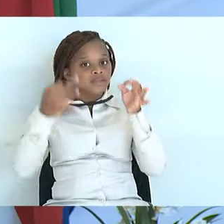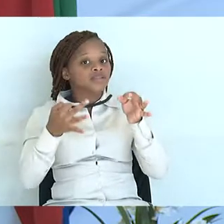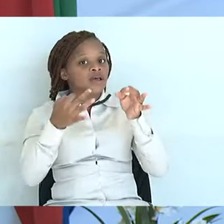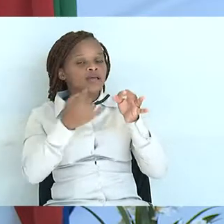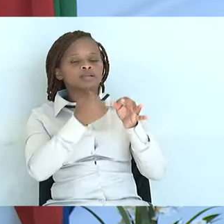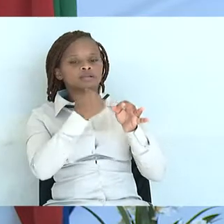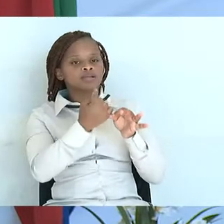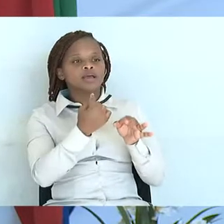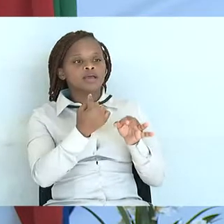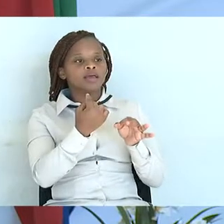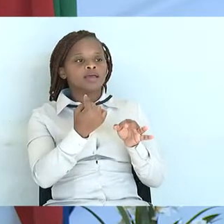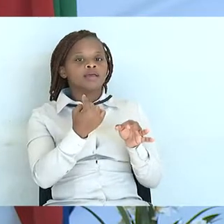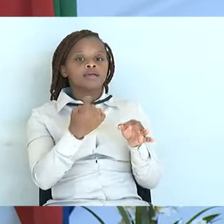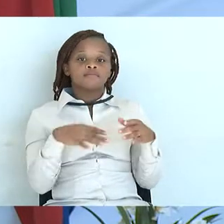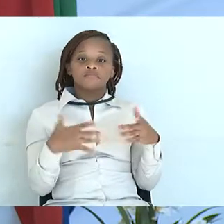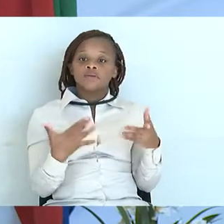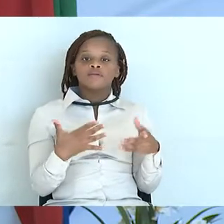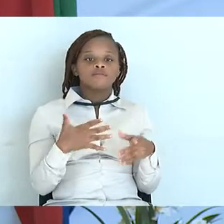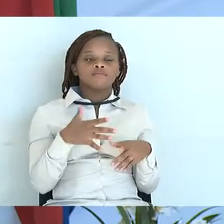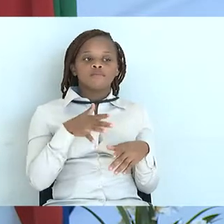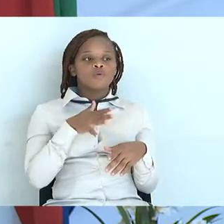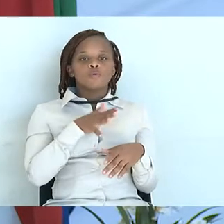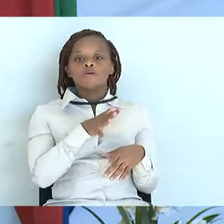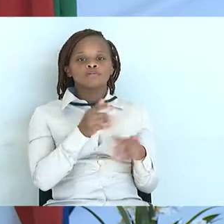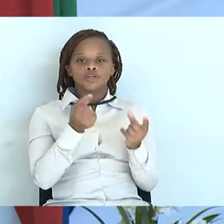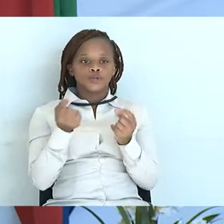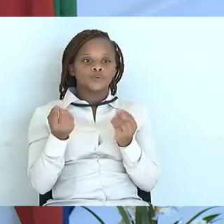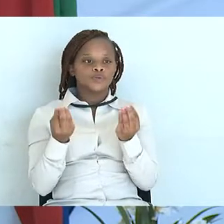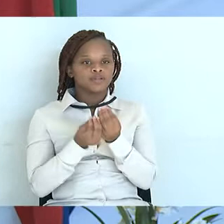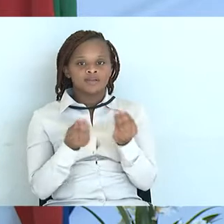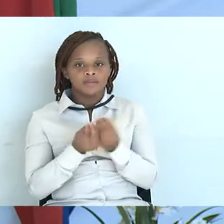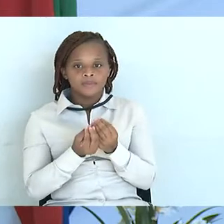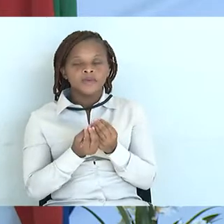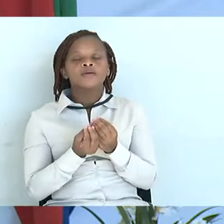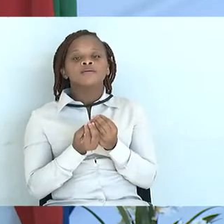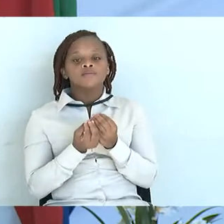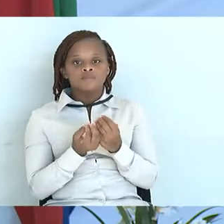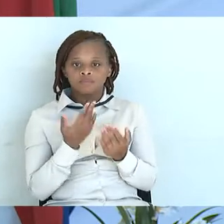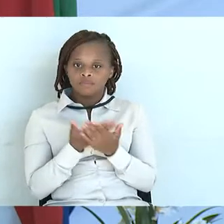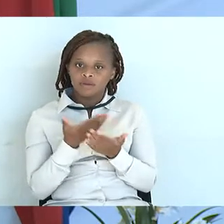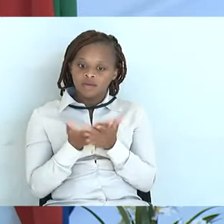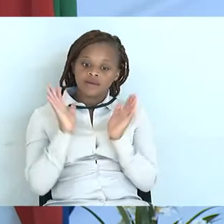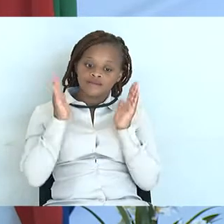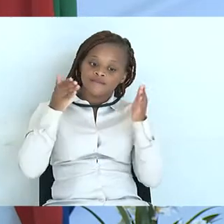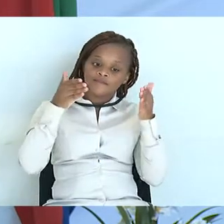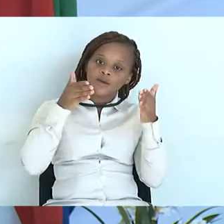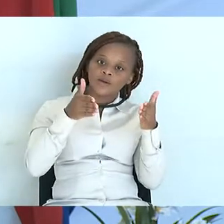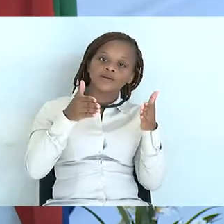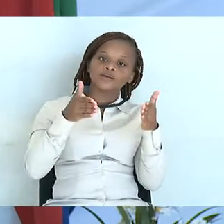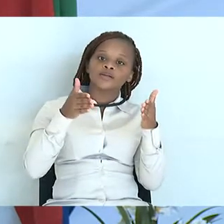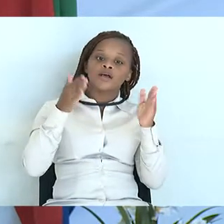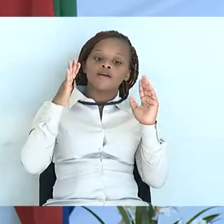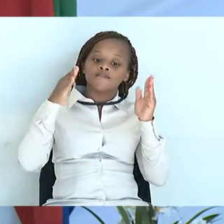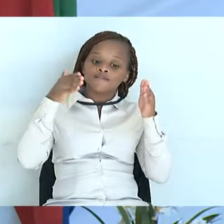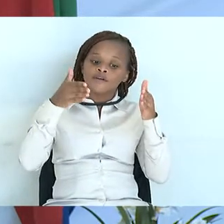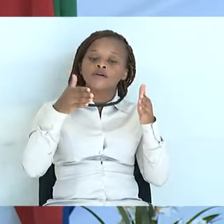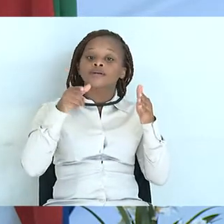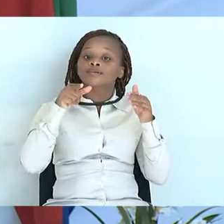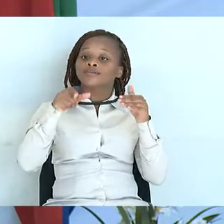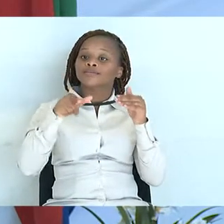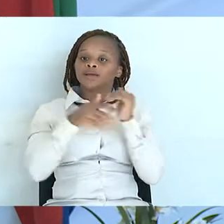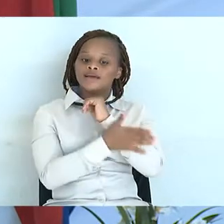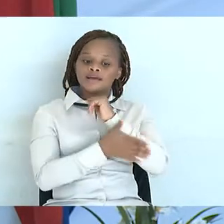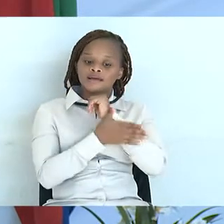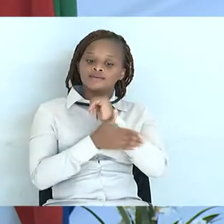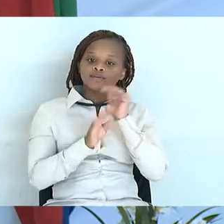if we want to be competitive as a country, we have got to focus on skilling of our population. And then they came up